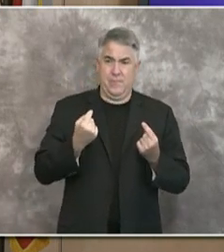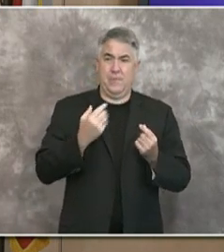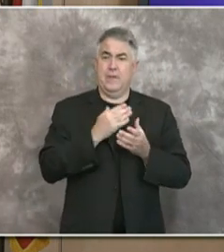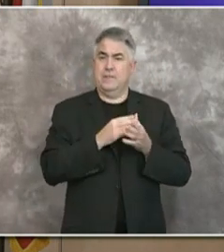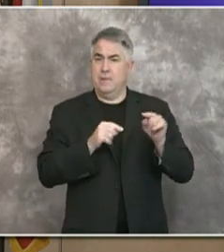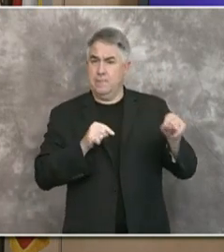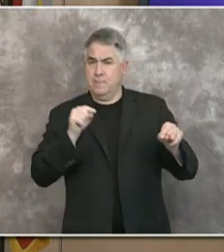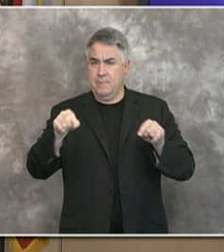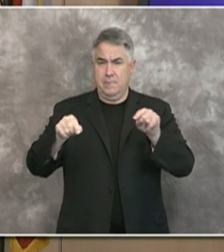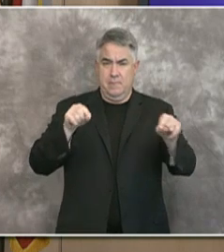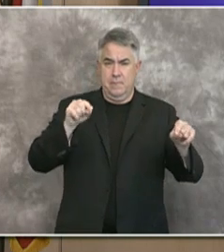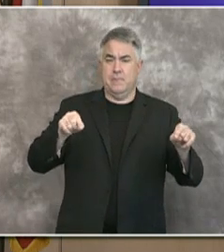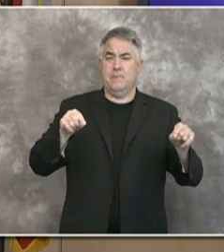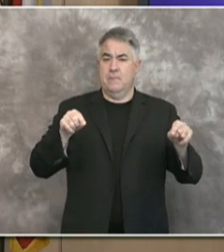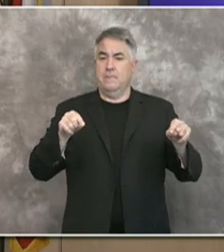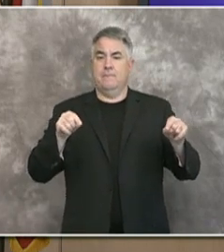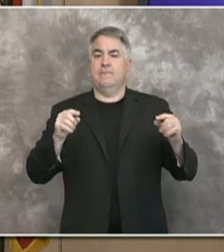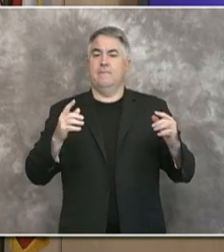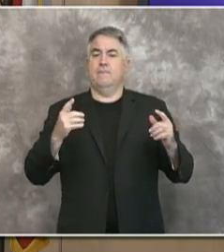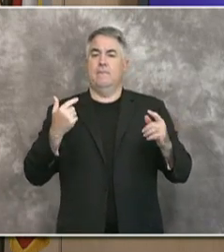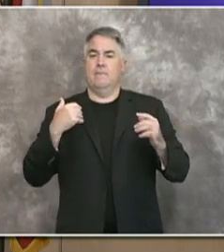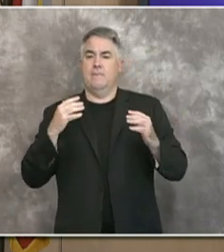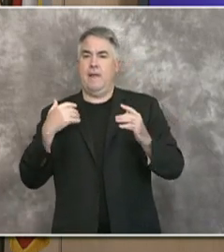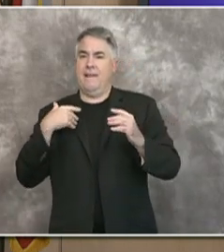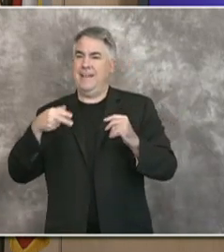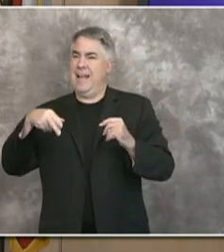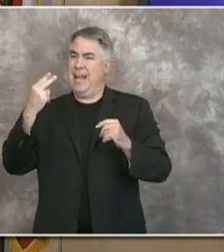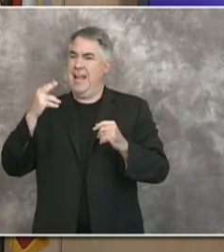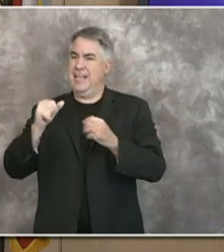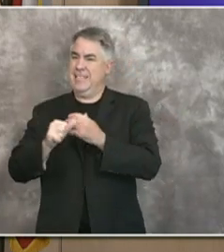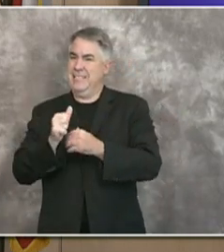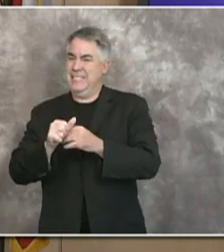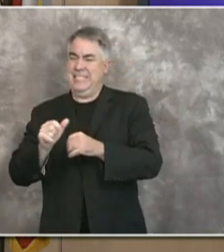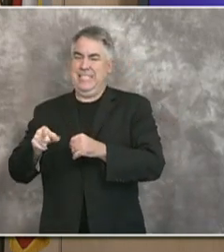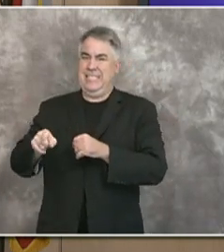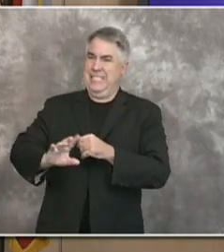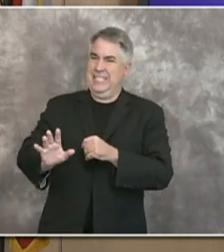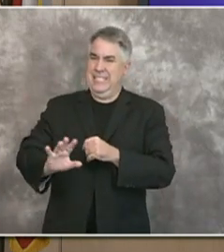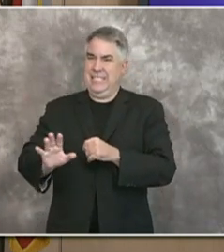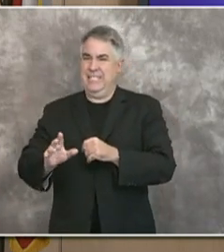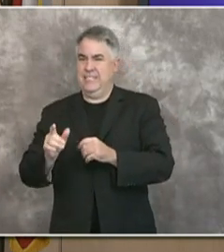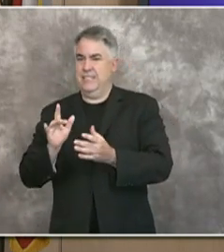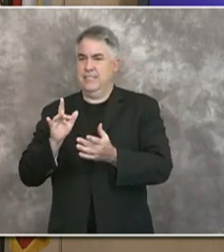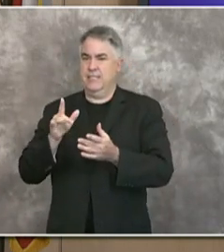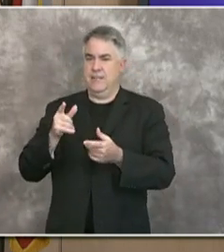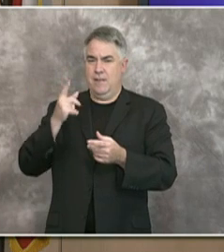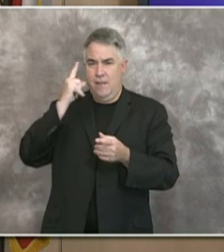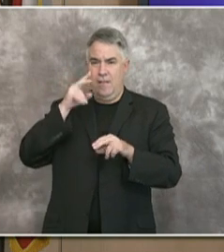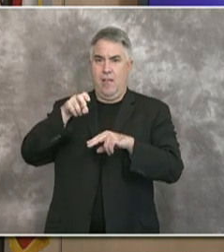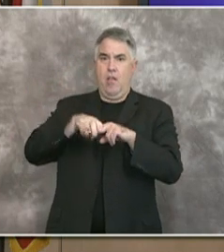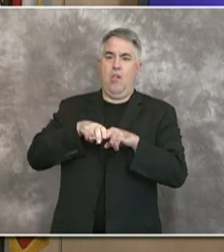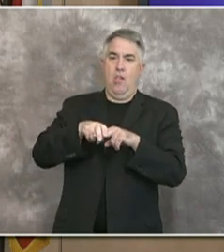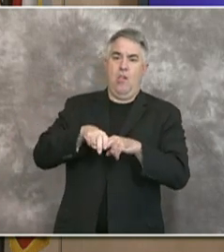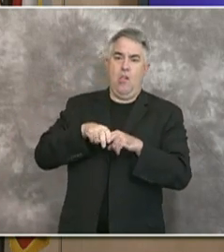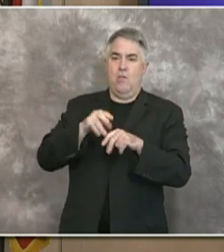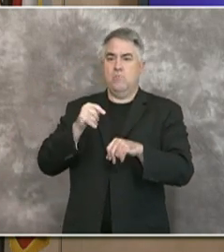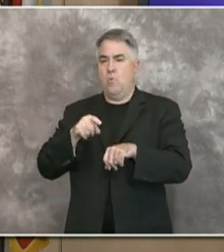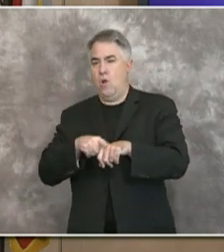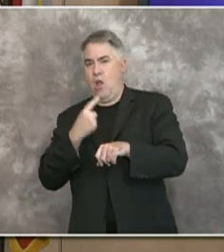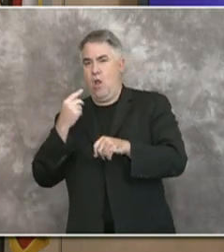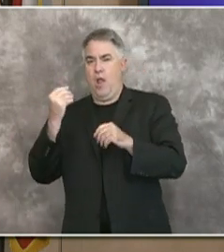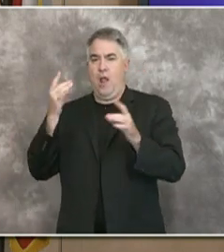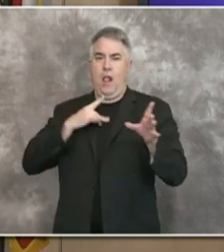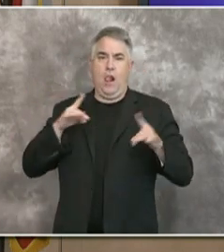that represent a higher risk of transmission. They represent greater intensity and duration of exposure to one another in